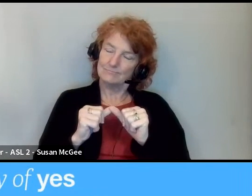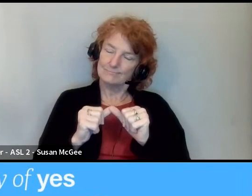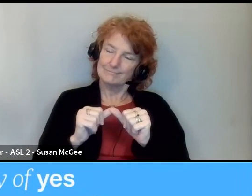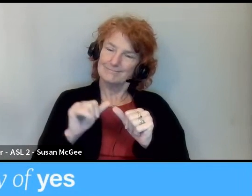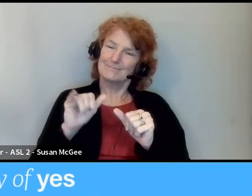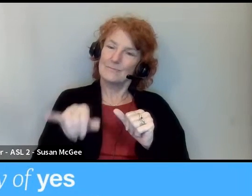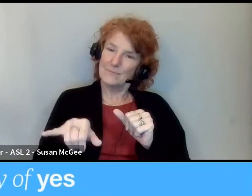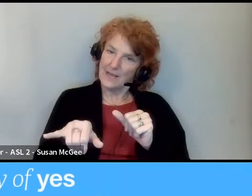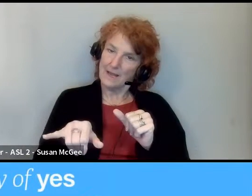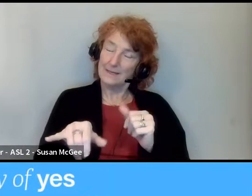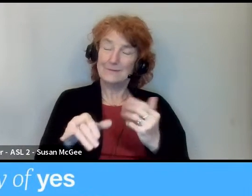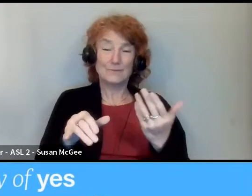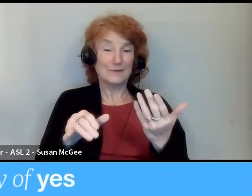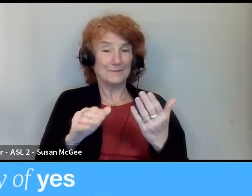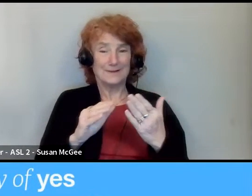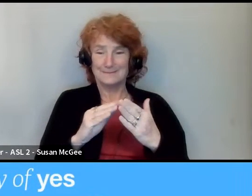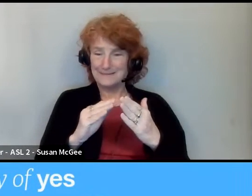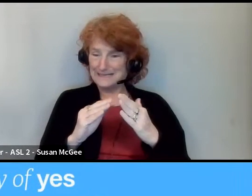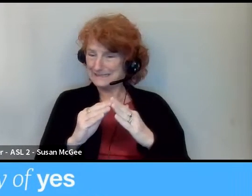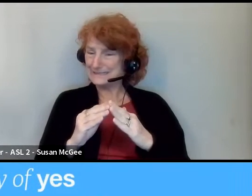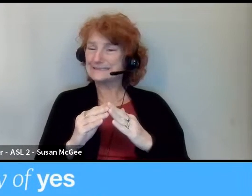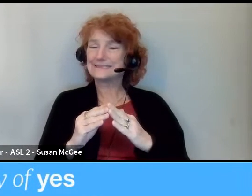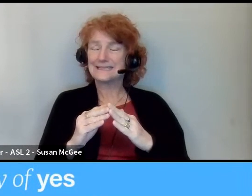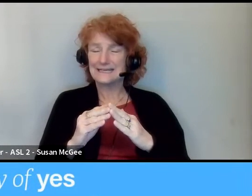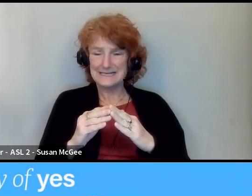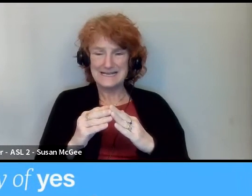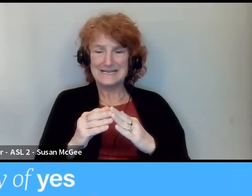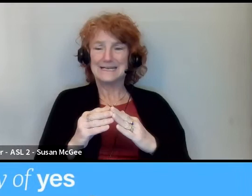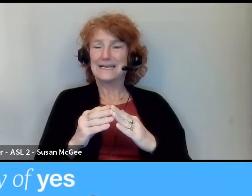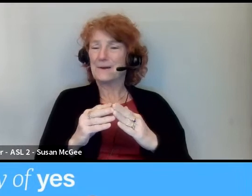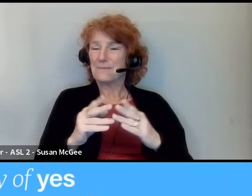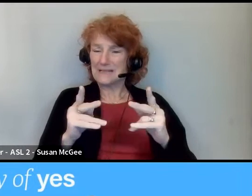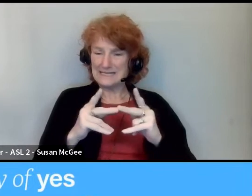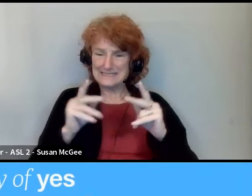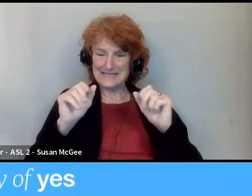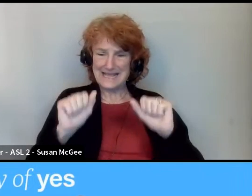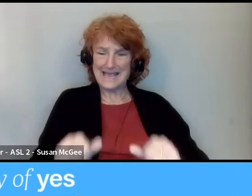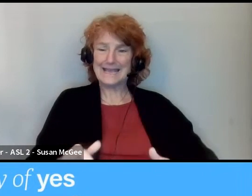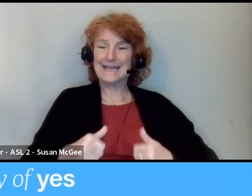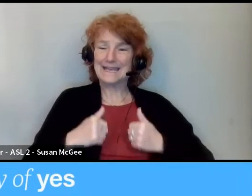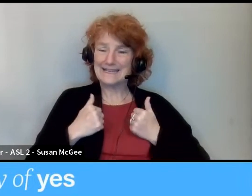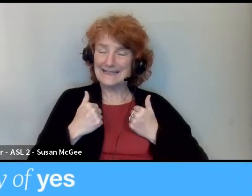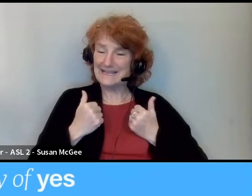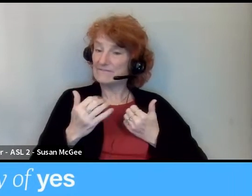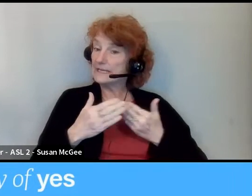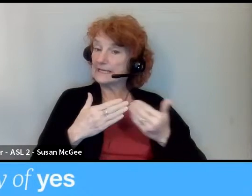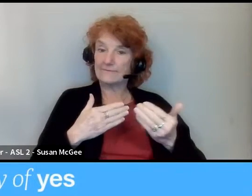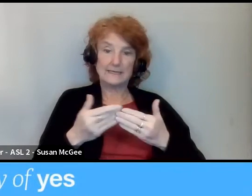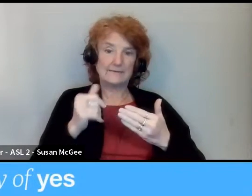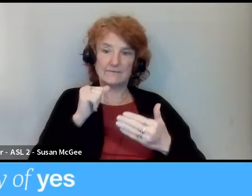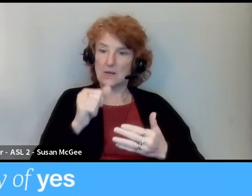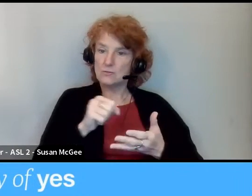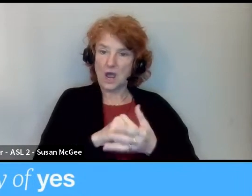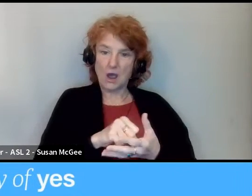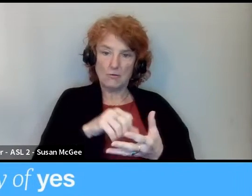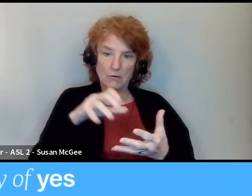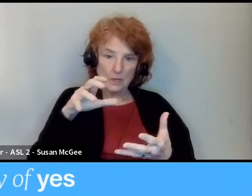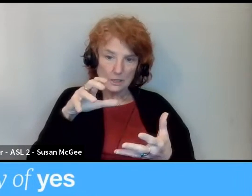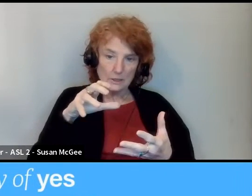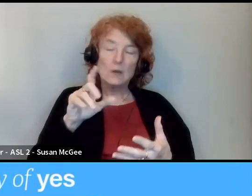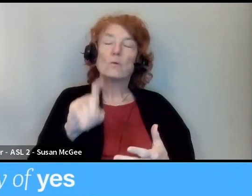aren't rich, then building housing is an absolute priority, and finding out ways to make that